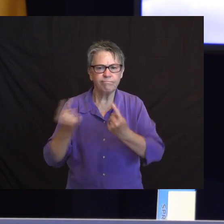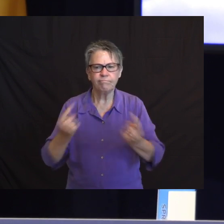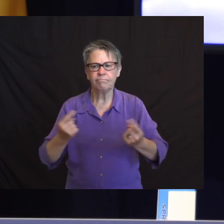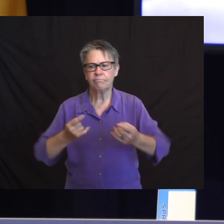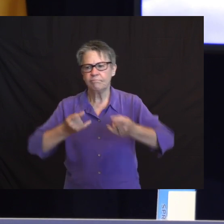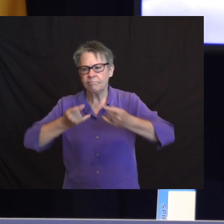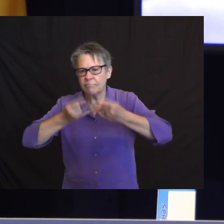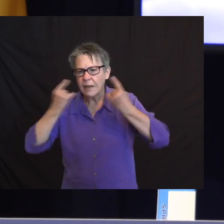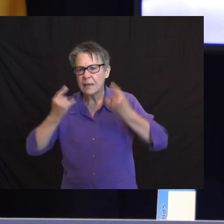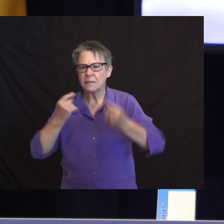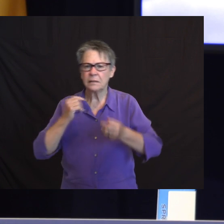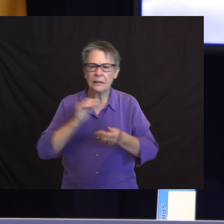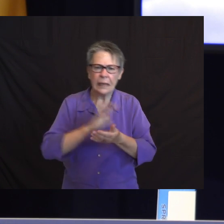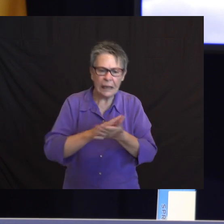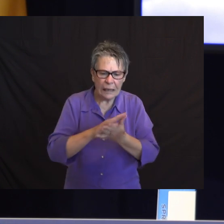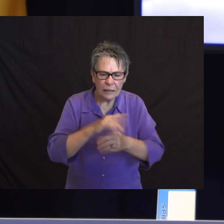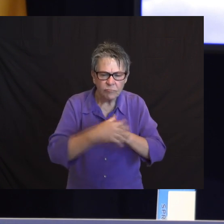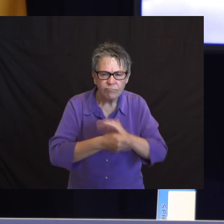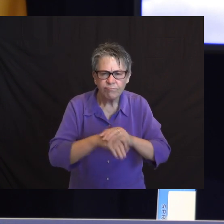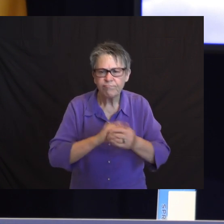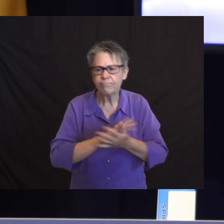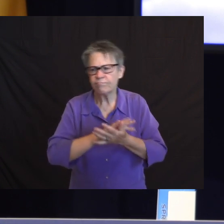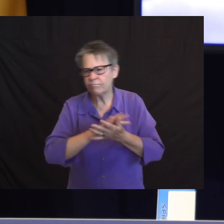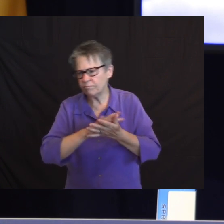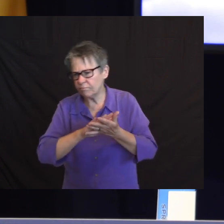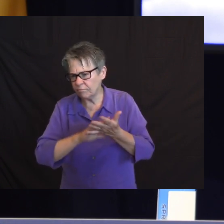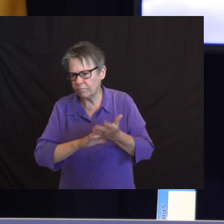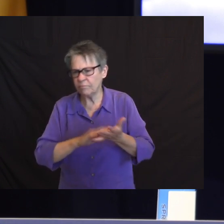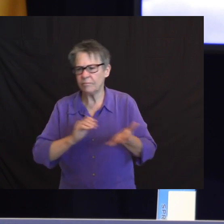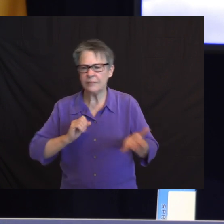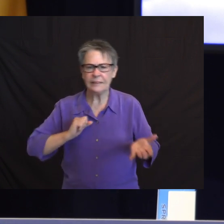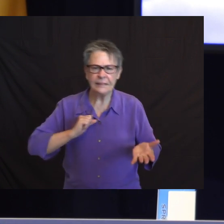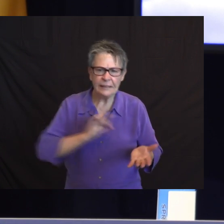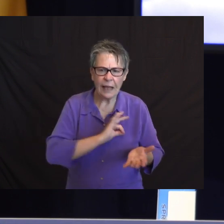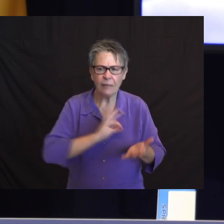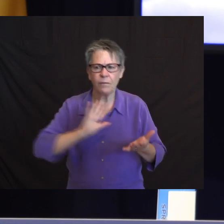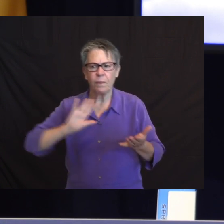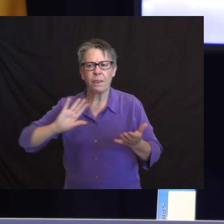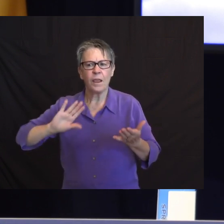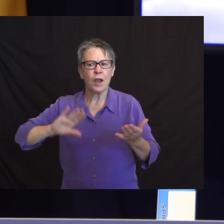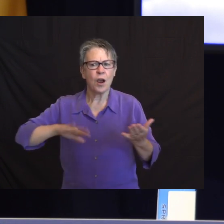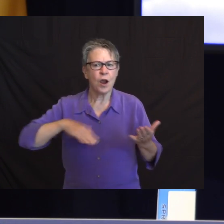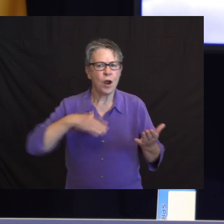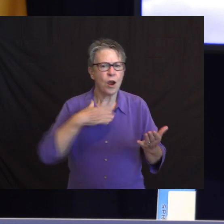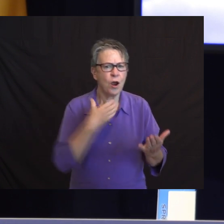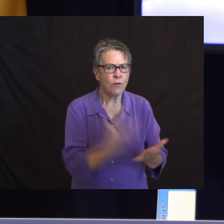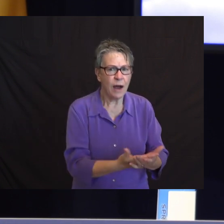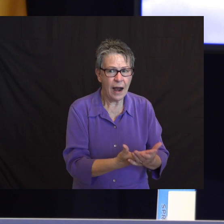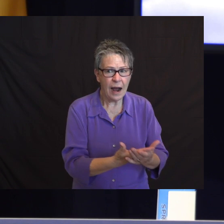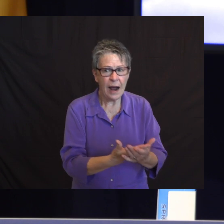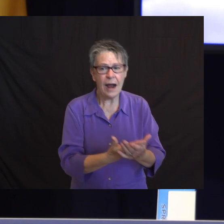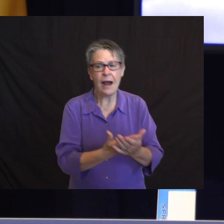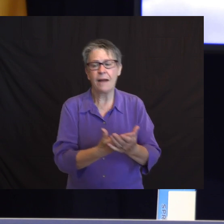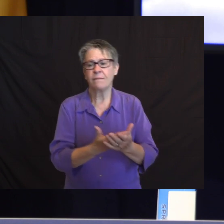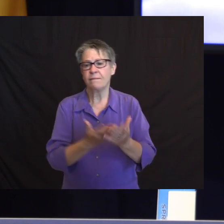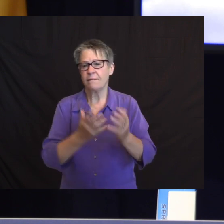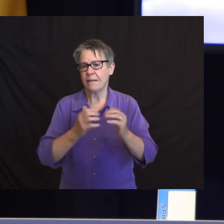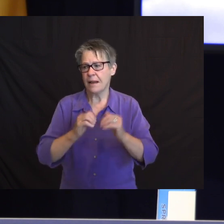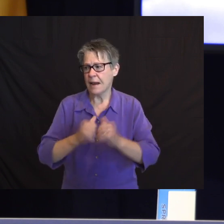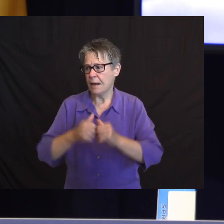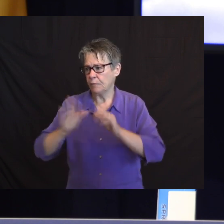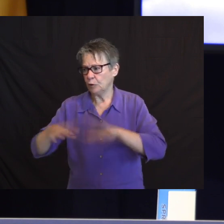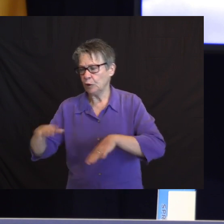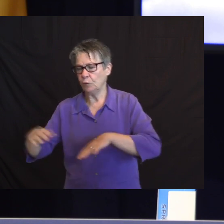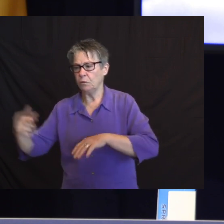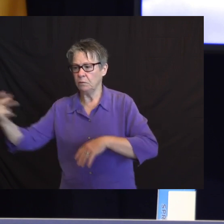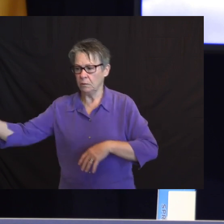practices, staggered arrivals and dismissals, and enhanced cleaning and disinfection. Campers and staff must be screened